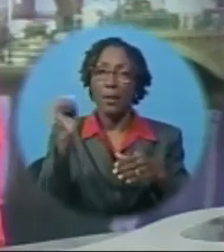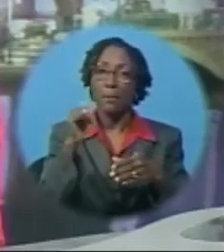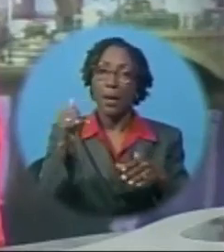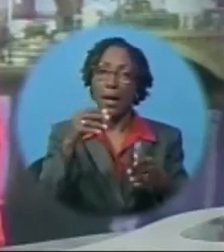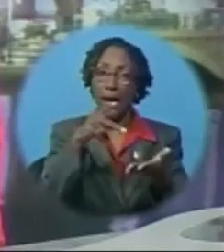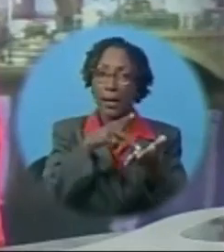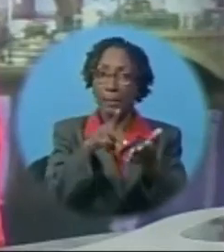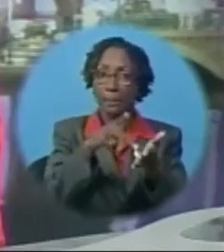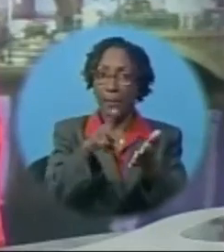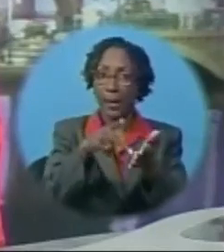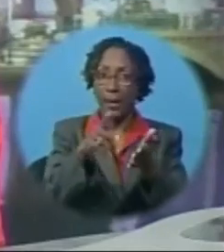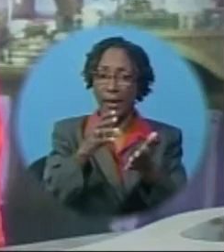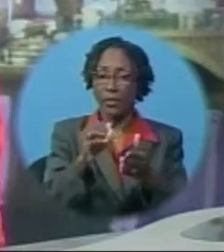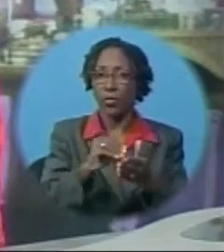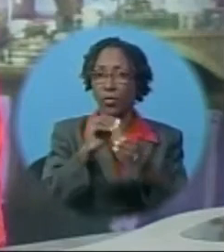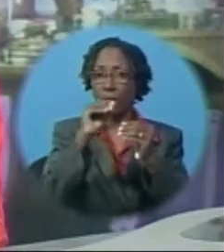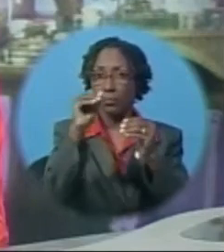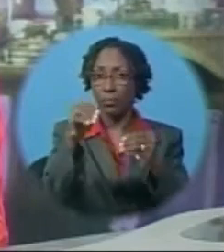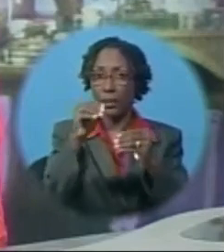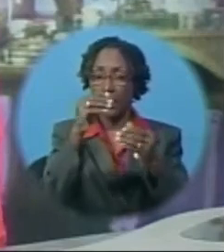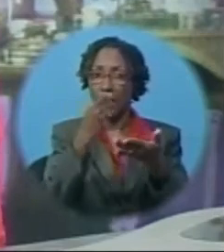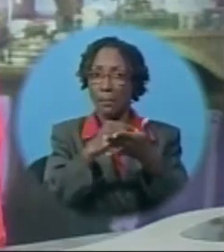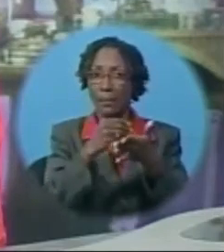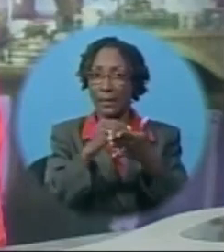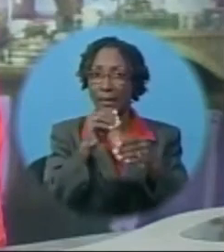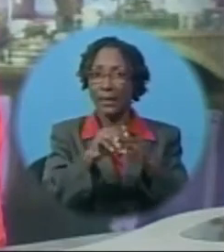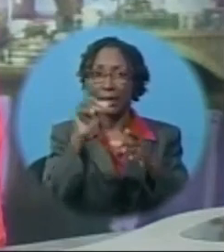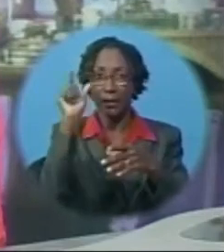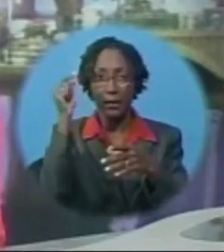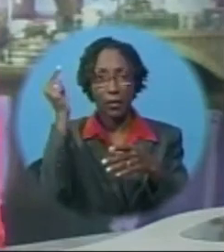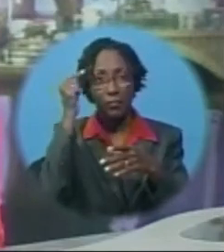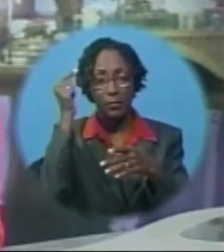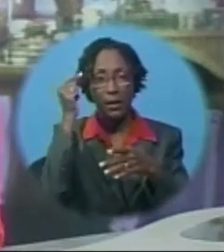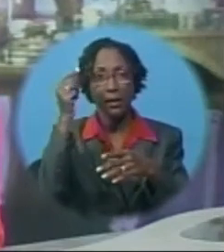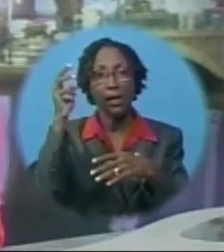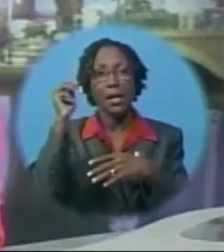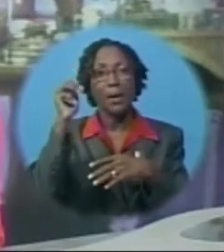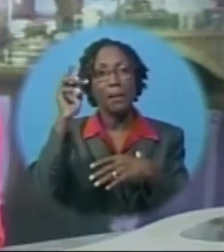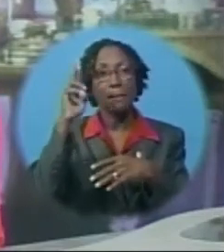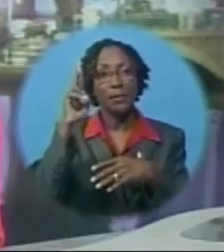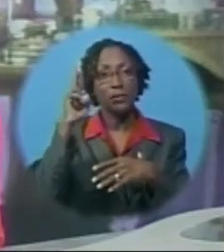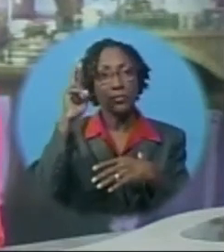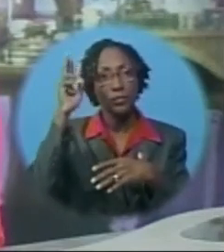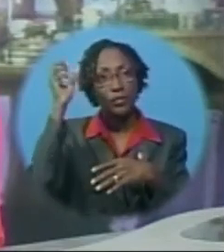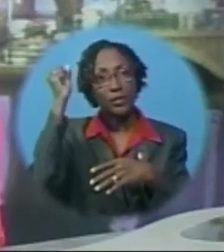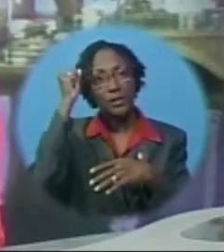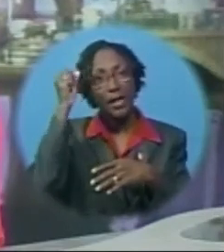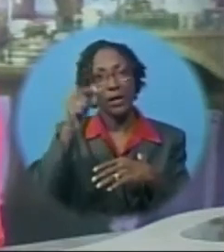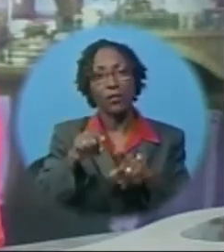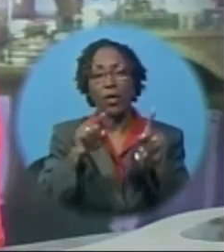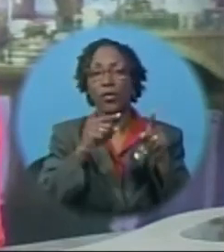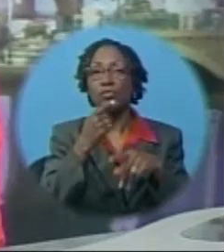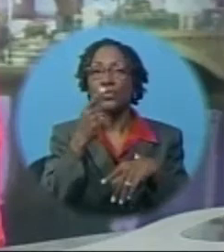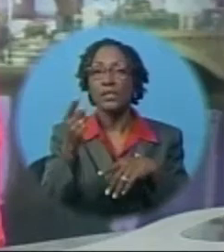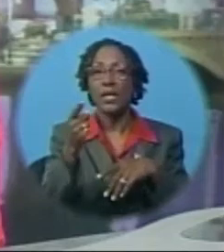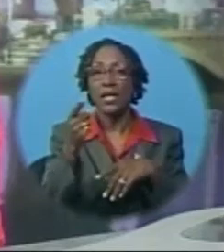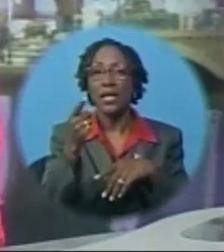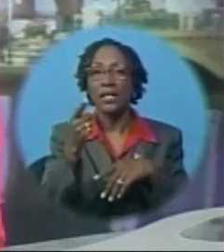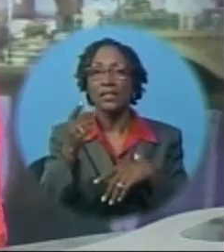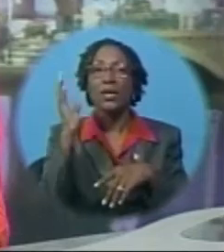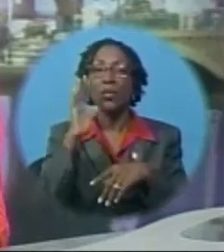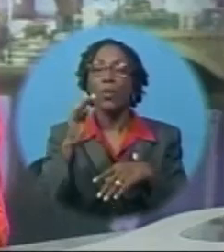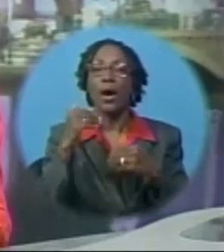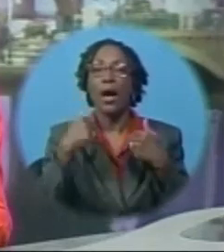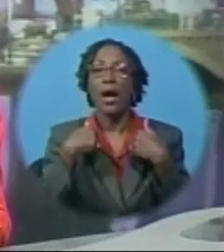leading into and out of Roseau. Mr. Skerrit also said the government will announce in this year's budget a regime of